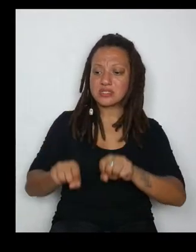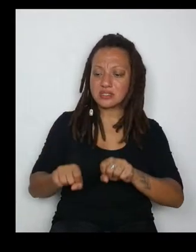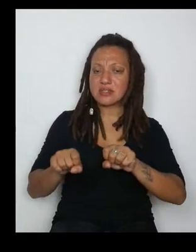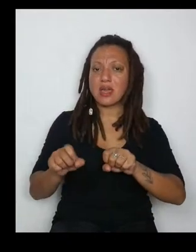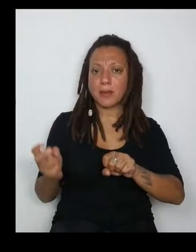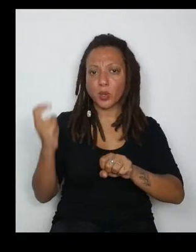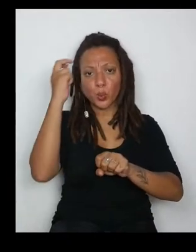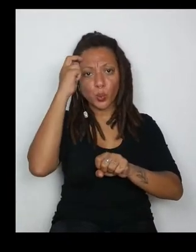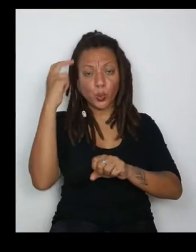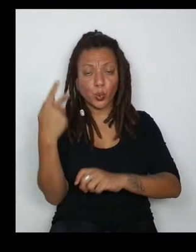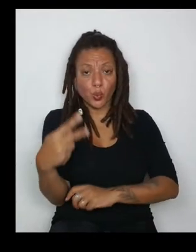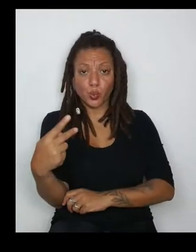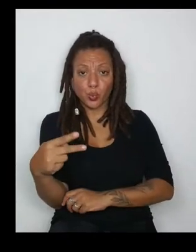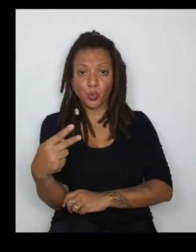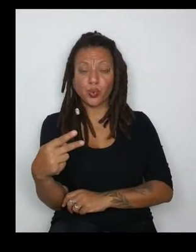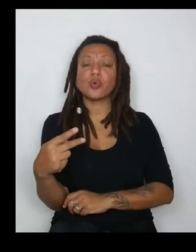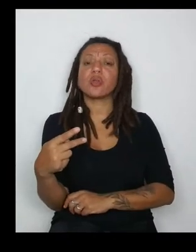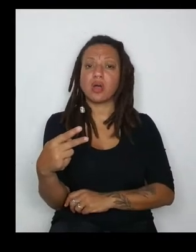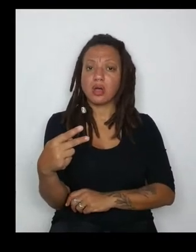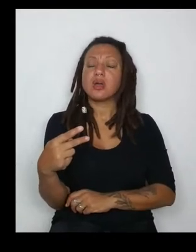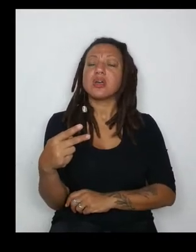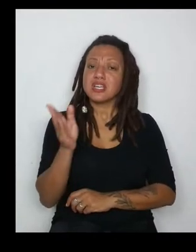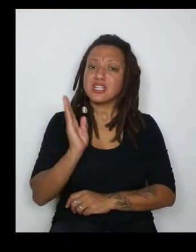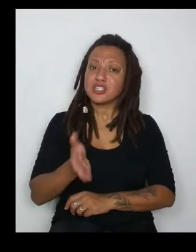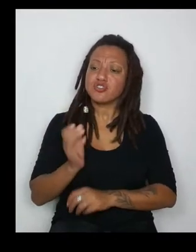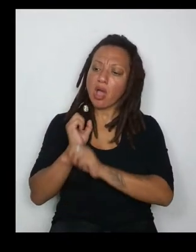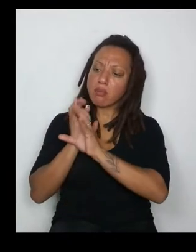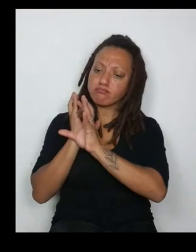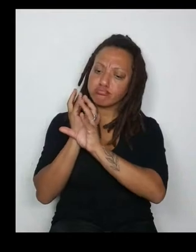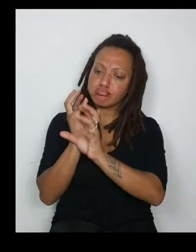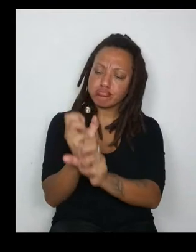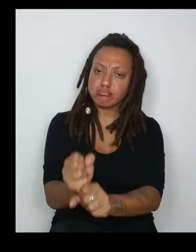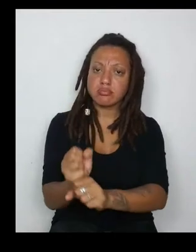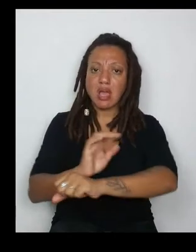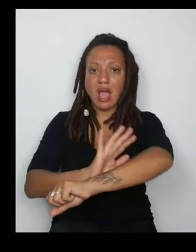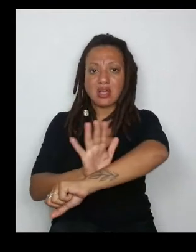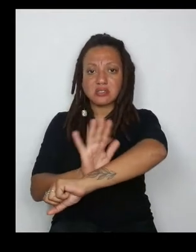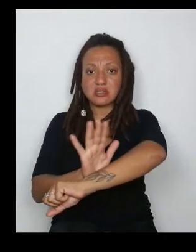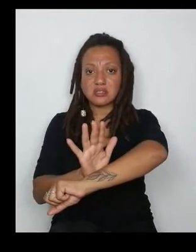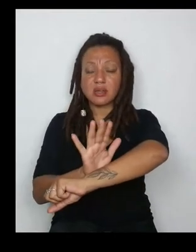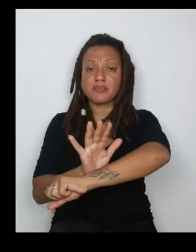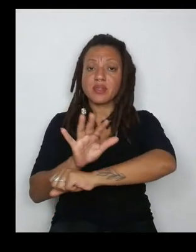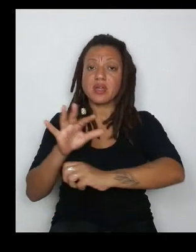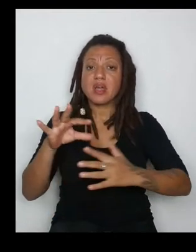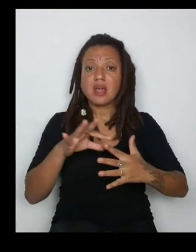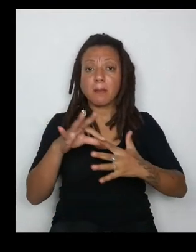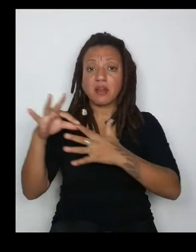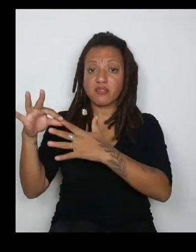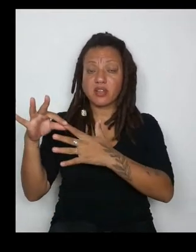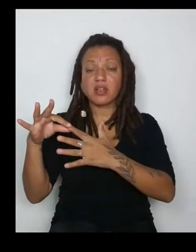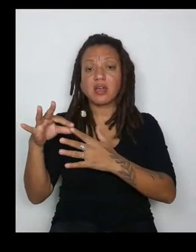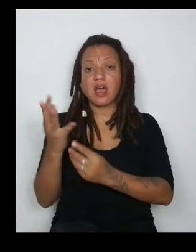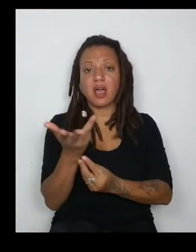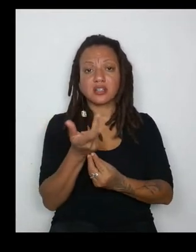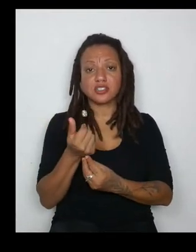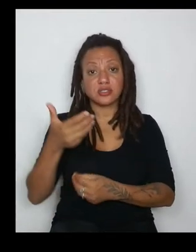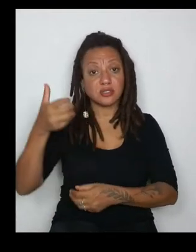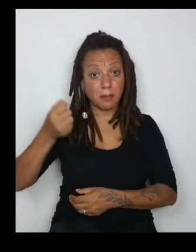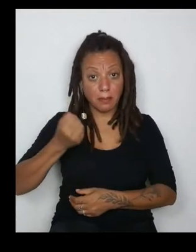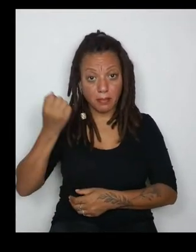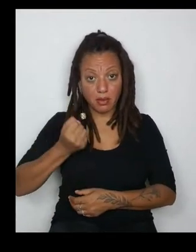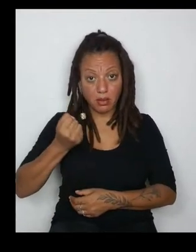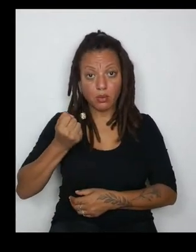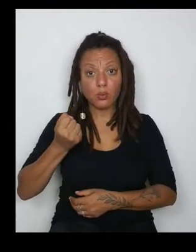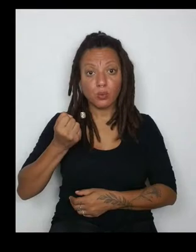institutions which privilege white fig white artists and which have particular kinds of still very very canonical ways and